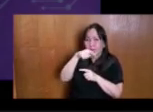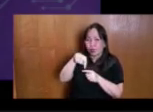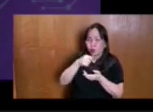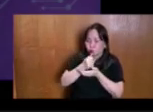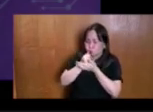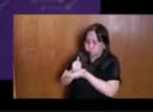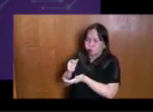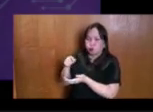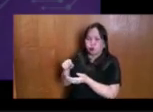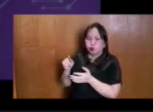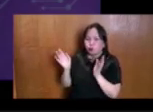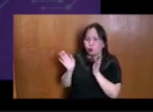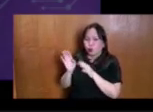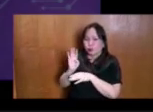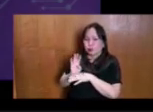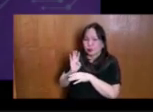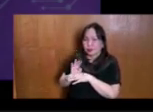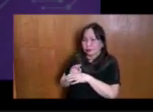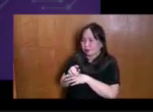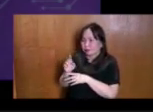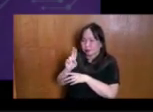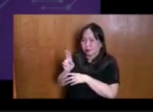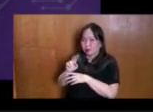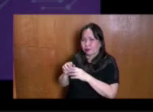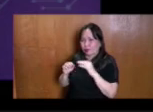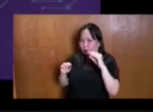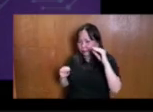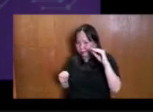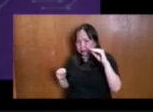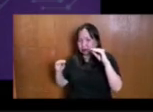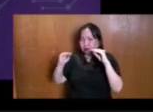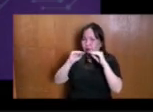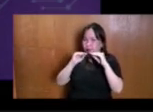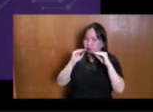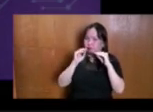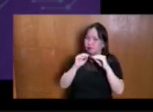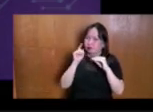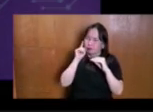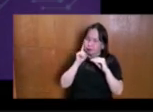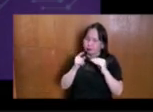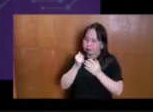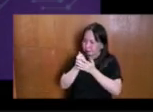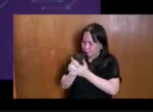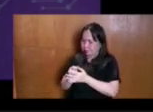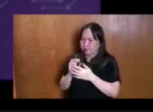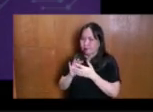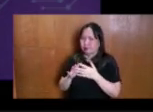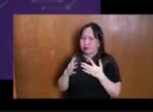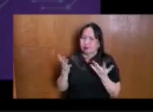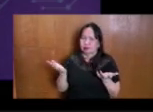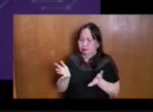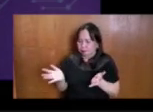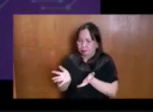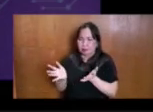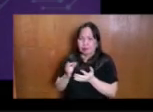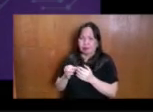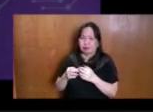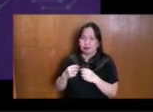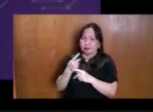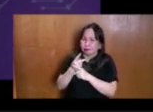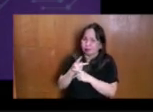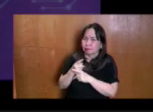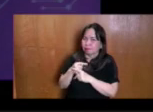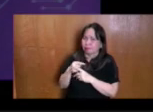scale, help them get to their market faster, more efficiently, and then you'll boost productivity among